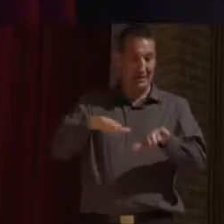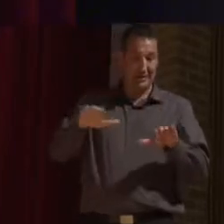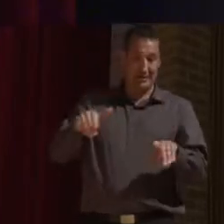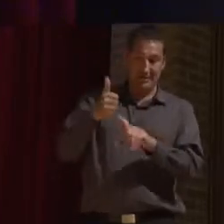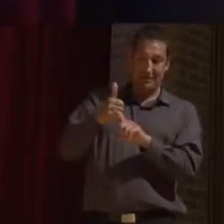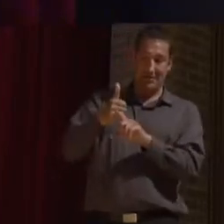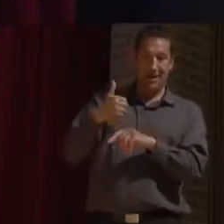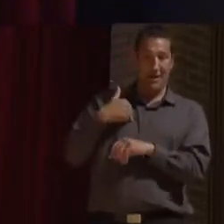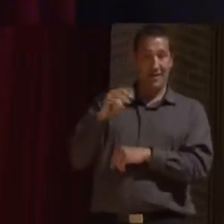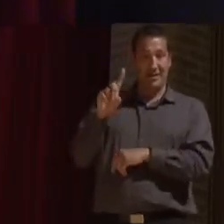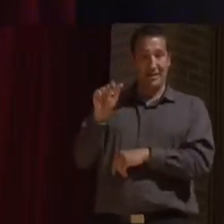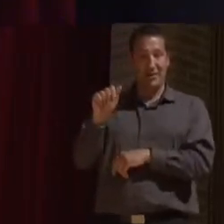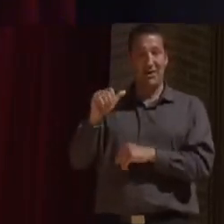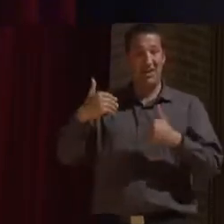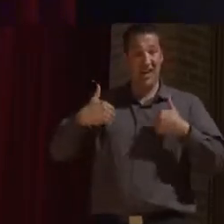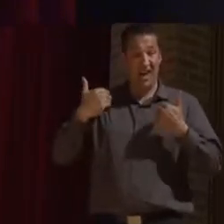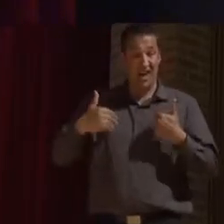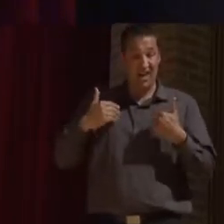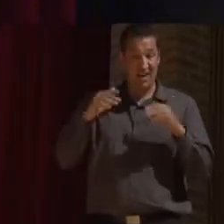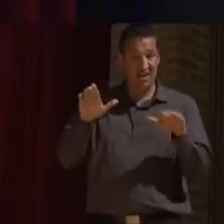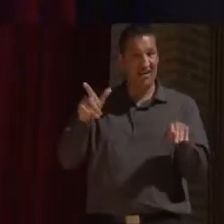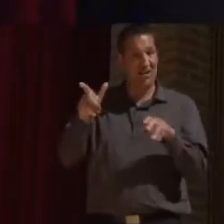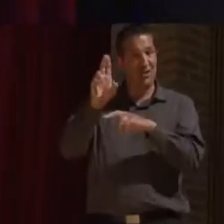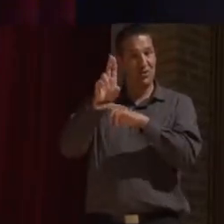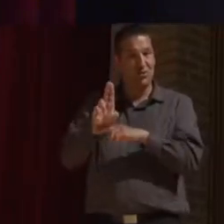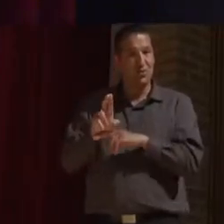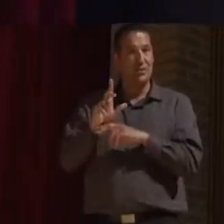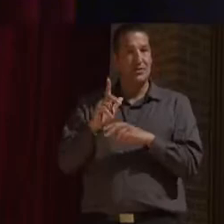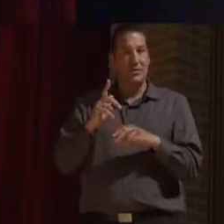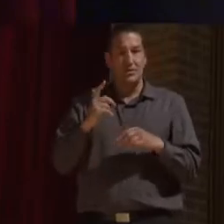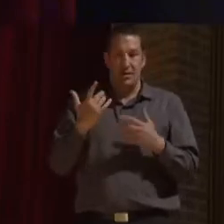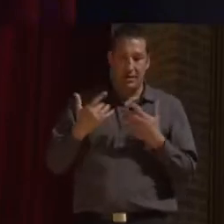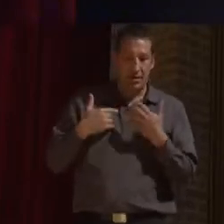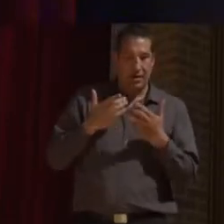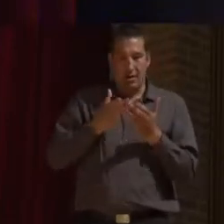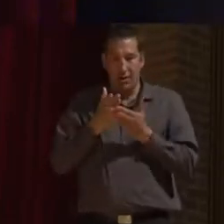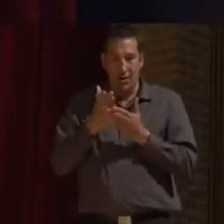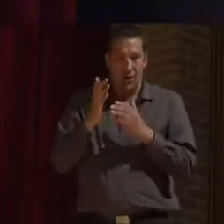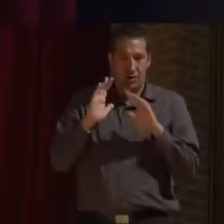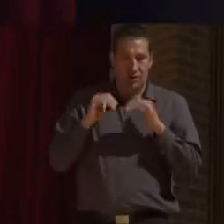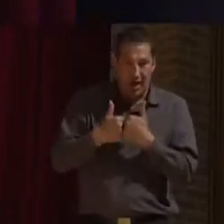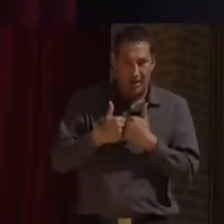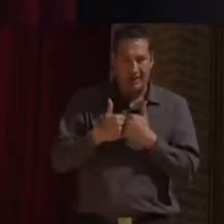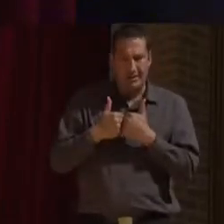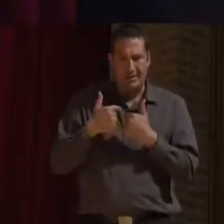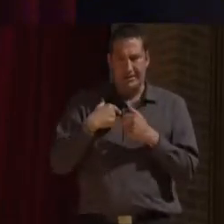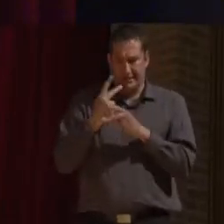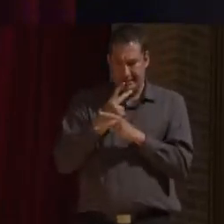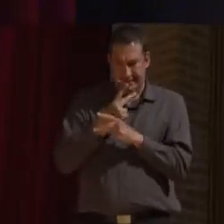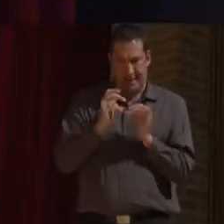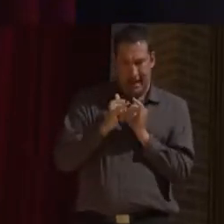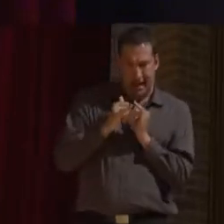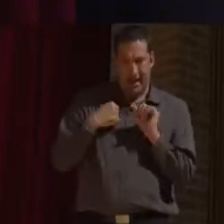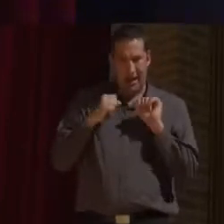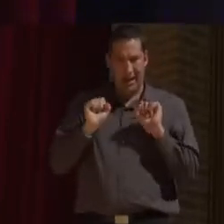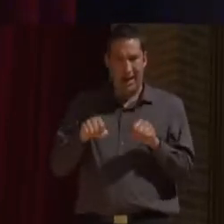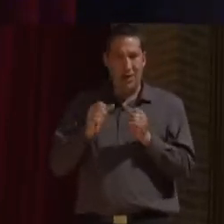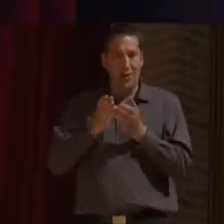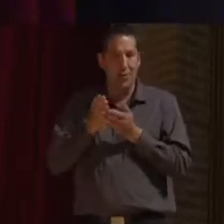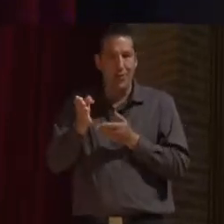young adults with disabilities, they're used to looking at challenges and working through those challenges. Absolutely. Okay,